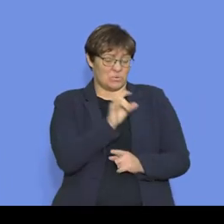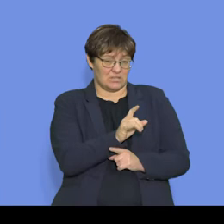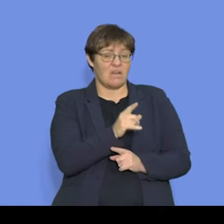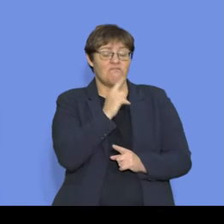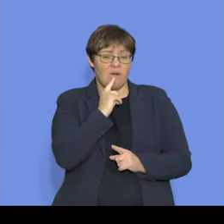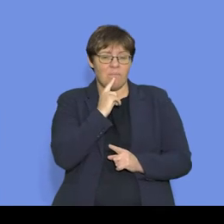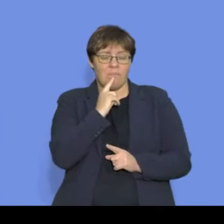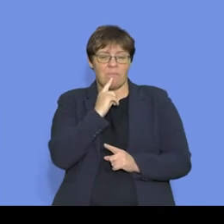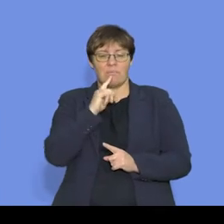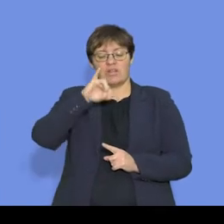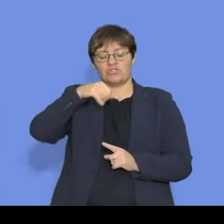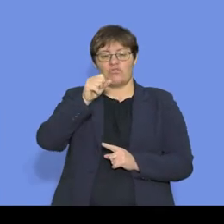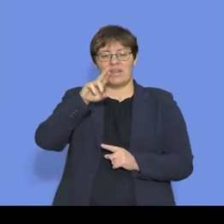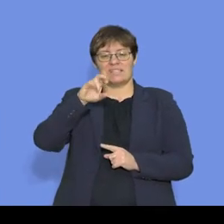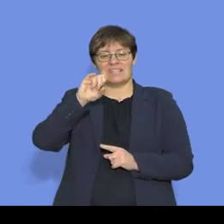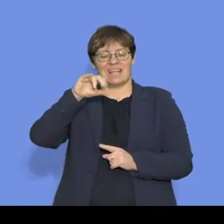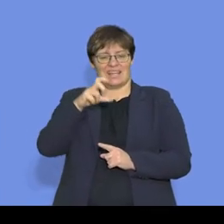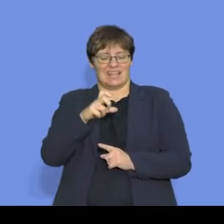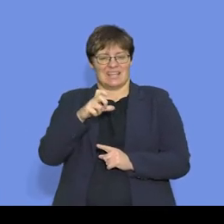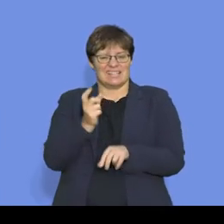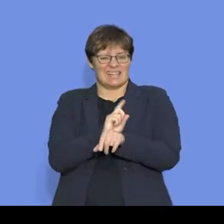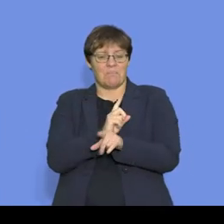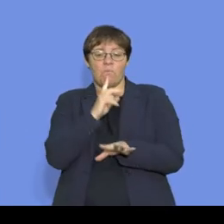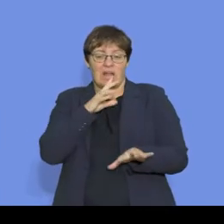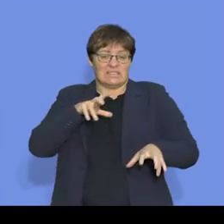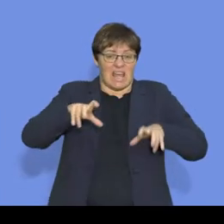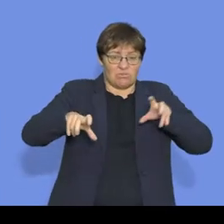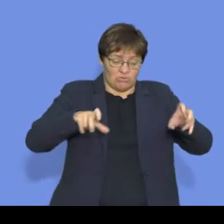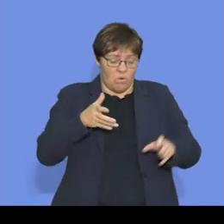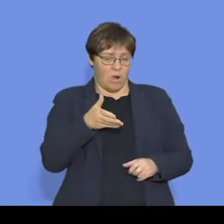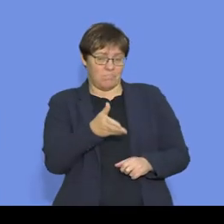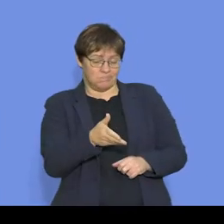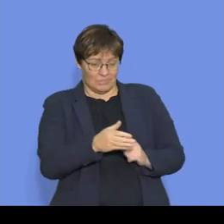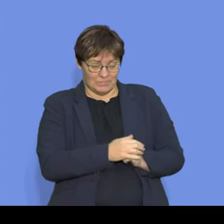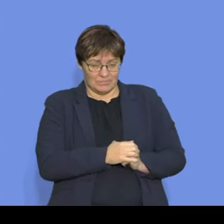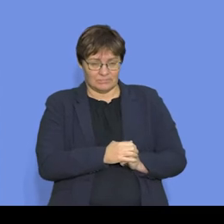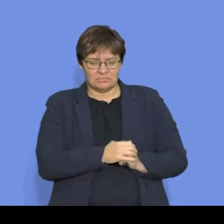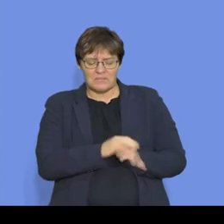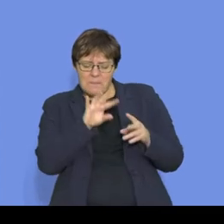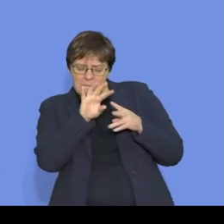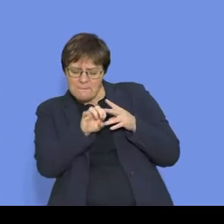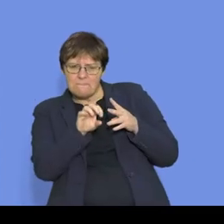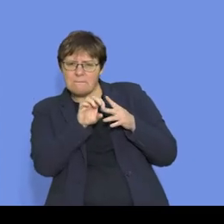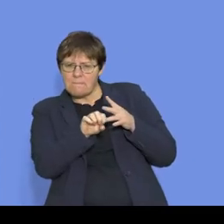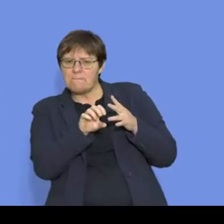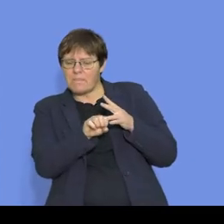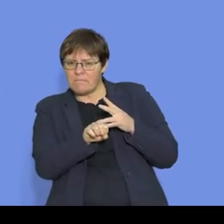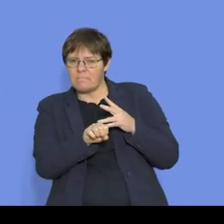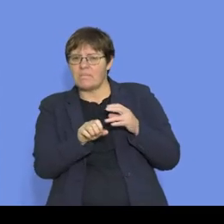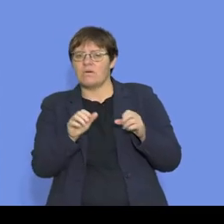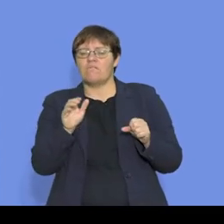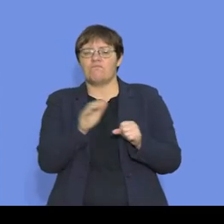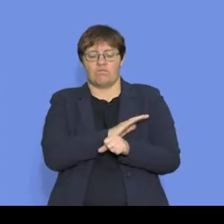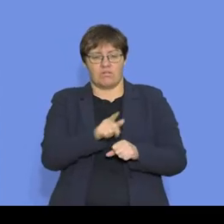period when dinosaurs ruled the earth. They found quite a few complete